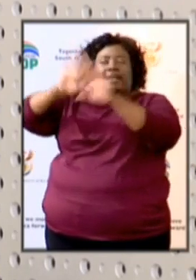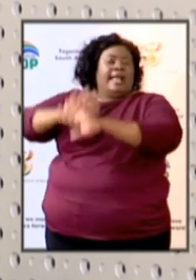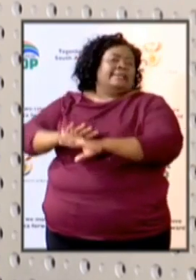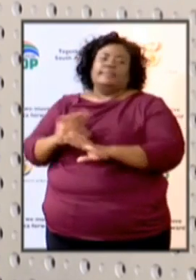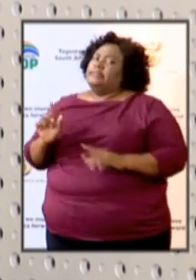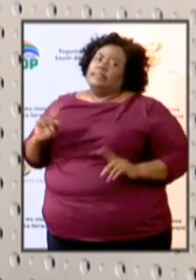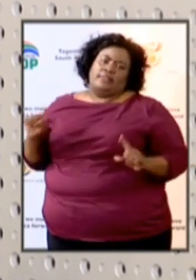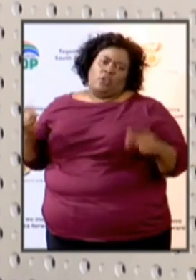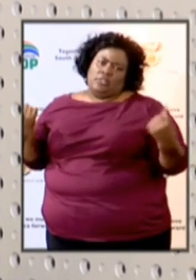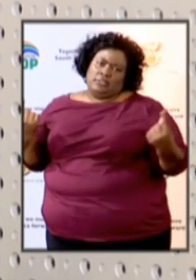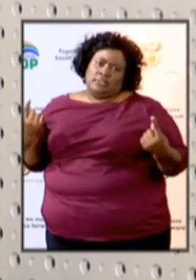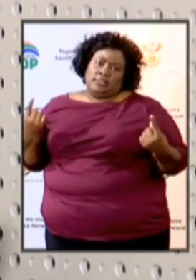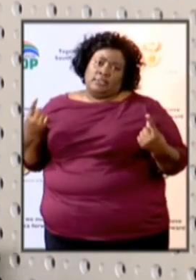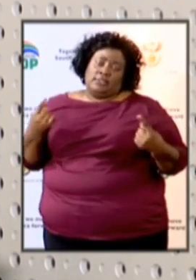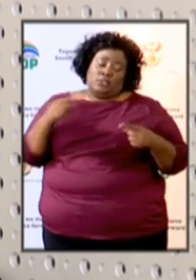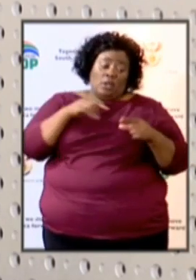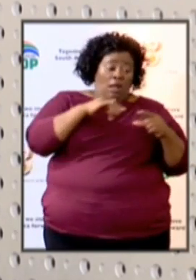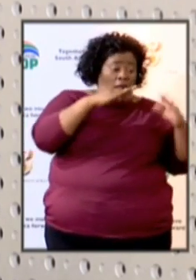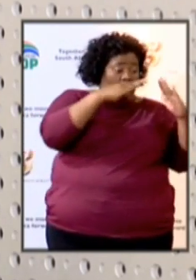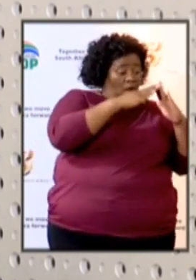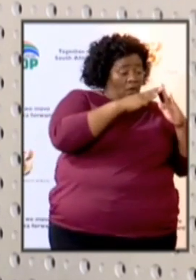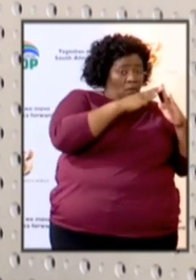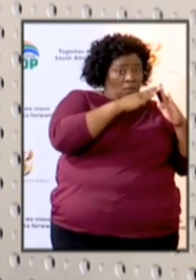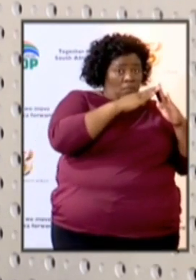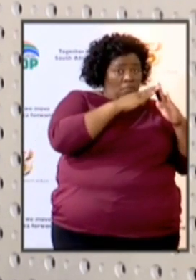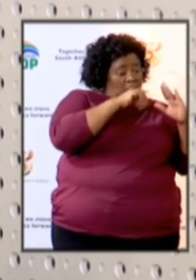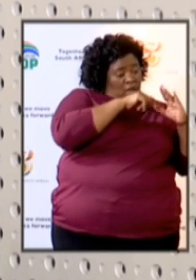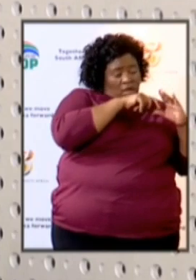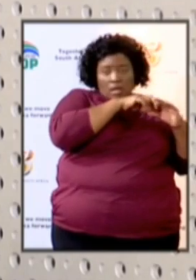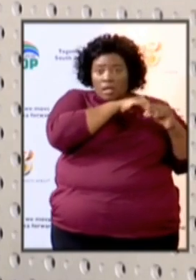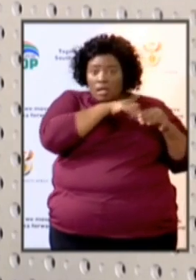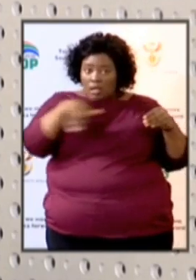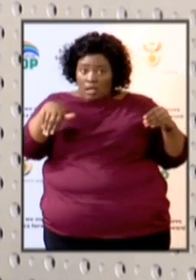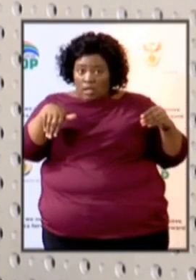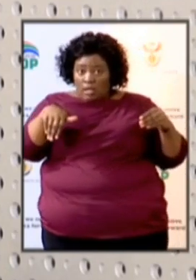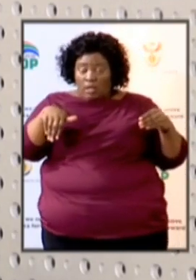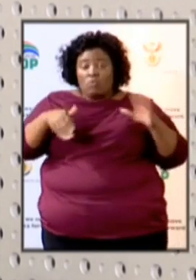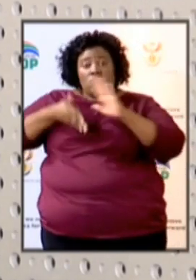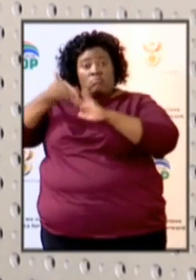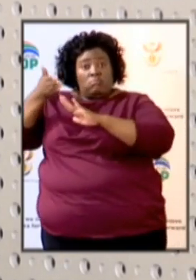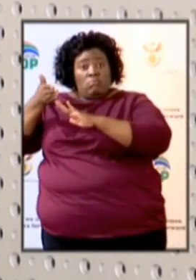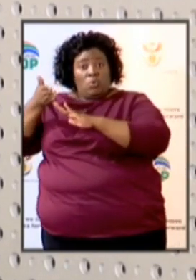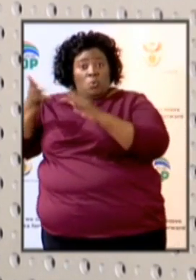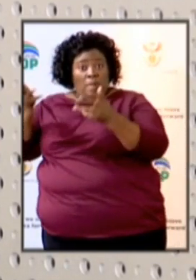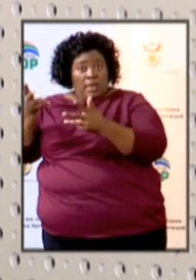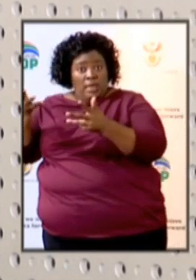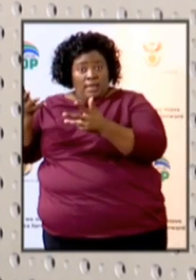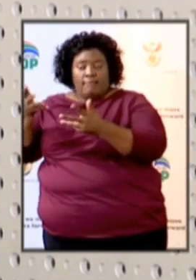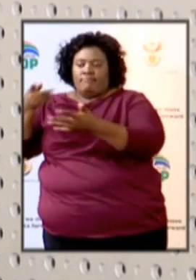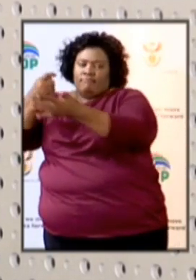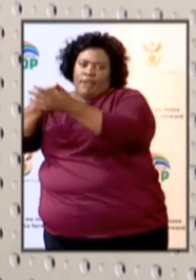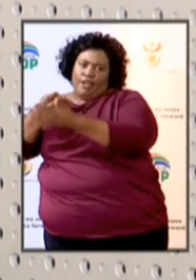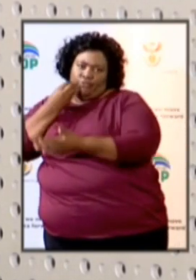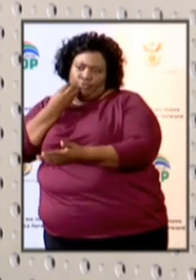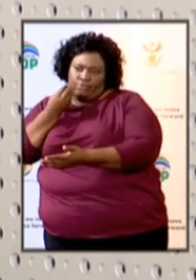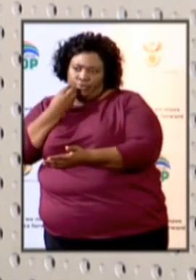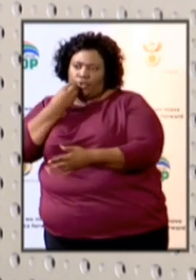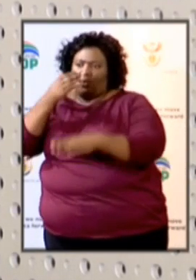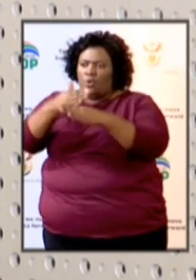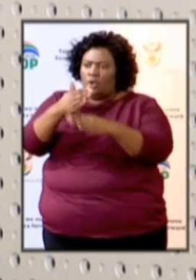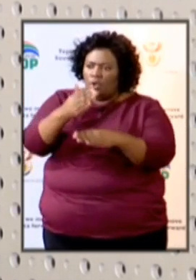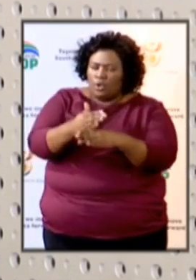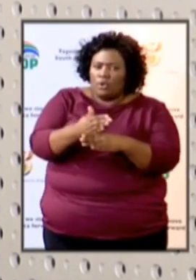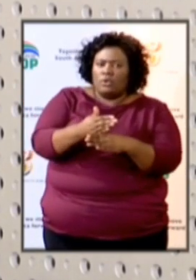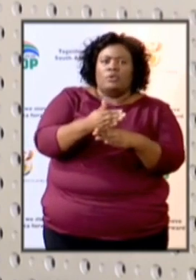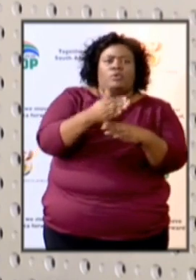yoze uphume ngoba uyaphi emsebenzini noma uyothenga ukudla noma uya kadokotela